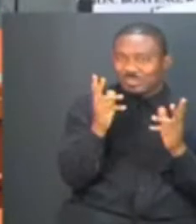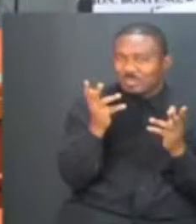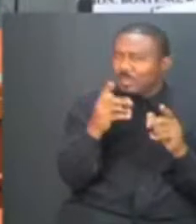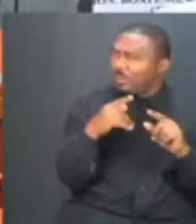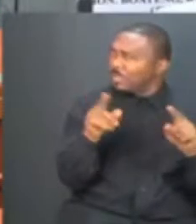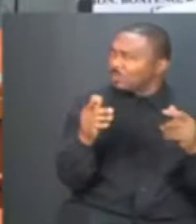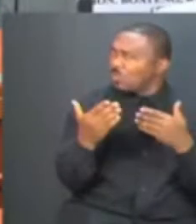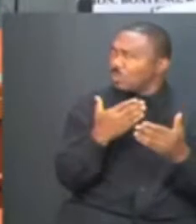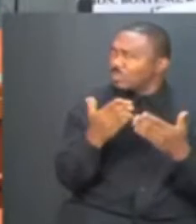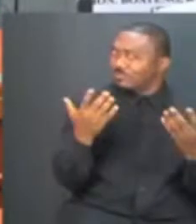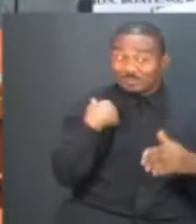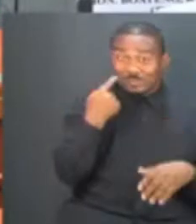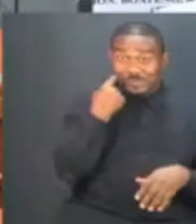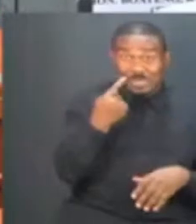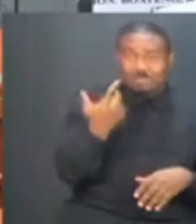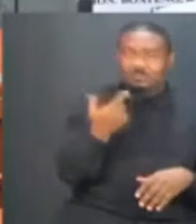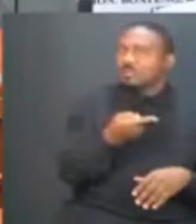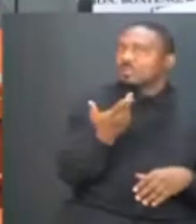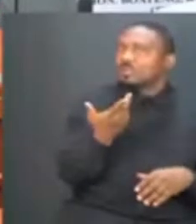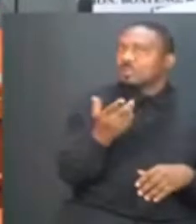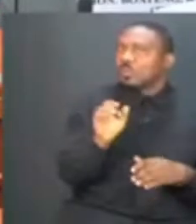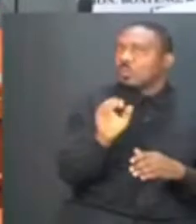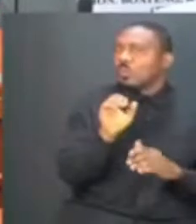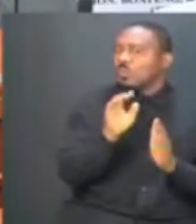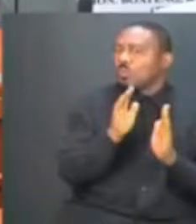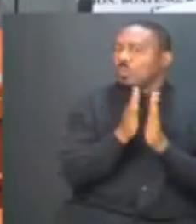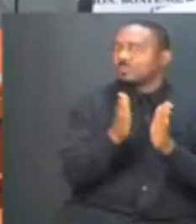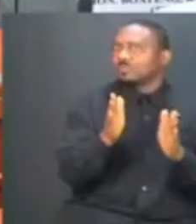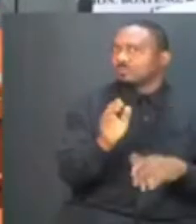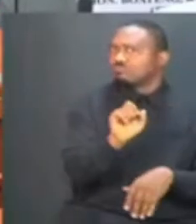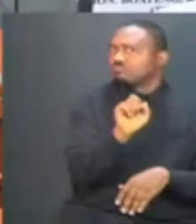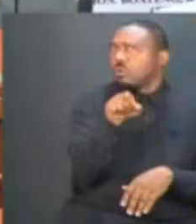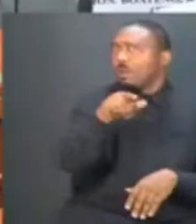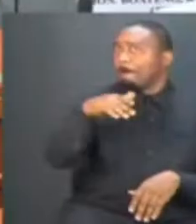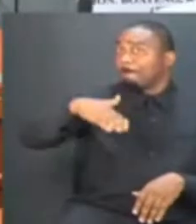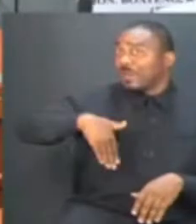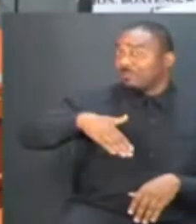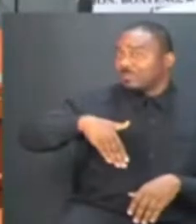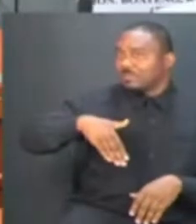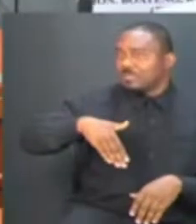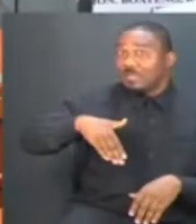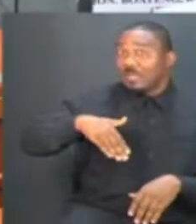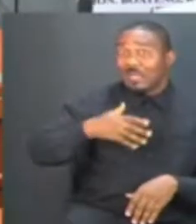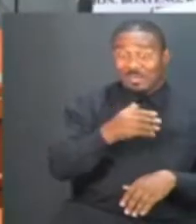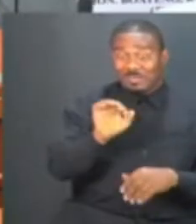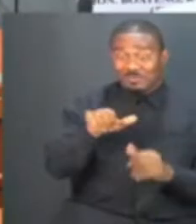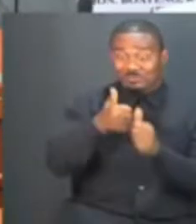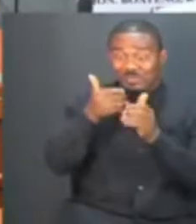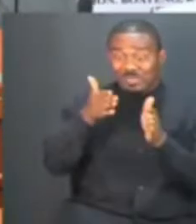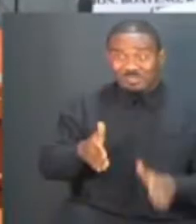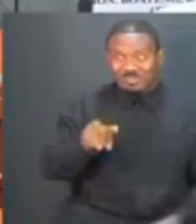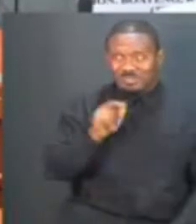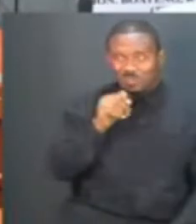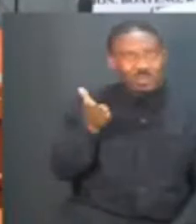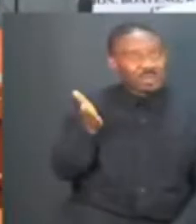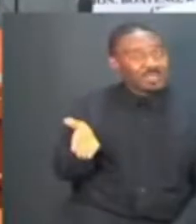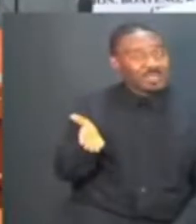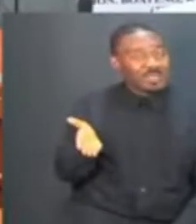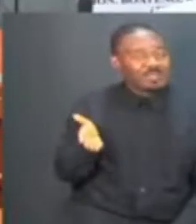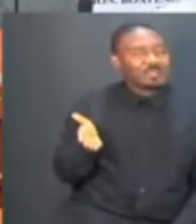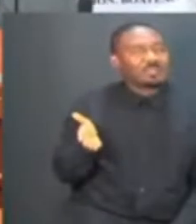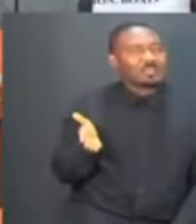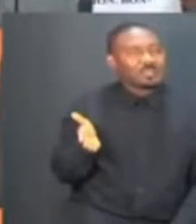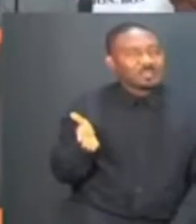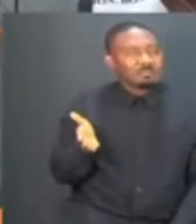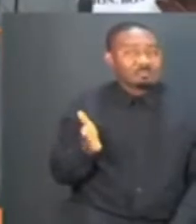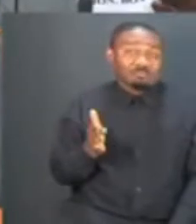question is not asked and the member is not available, normally